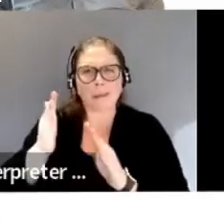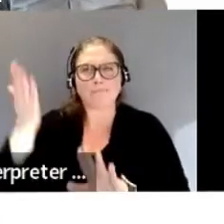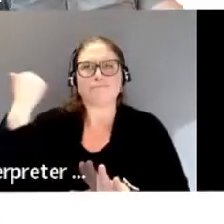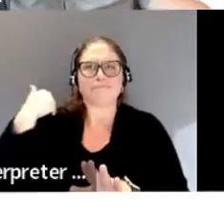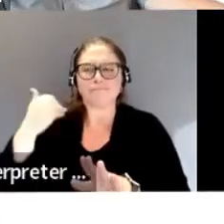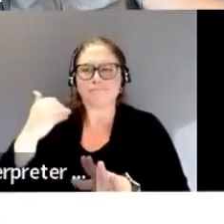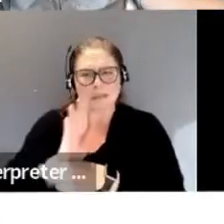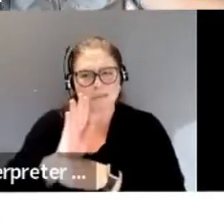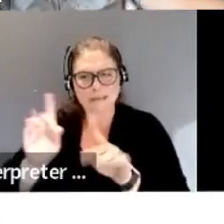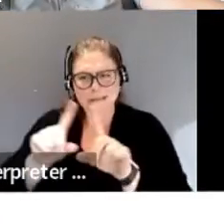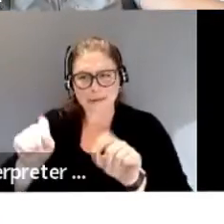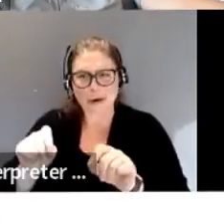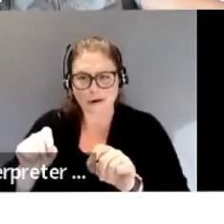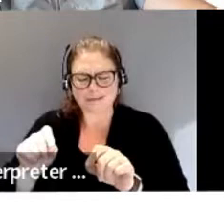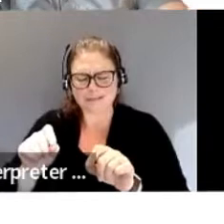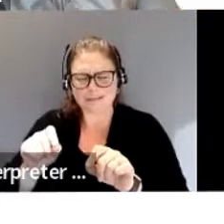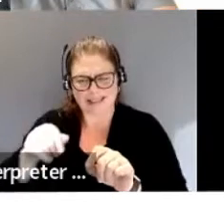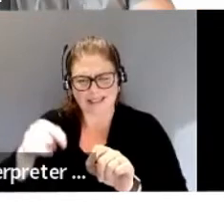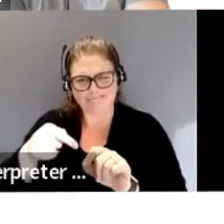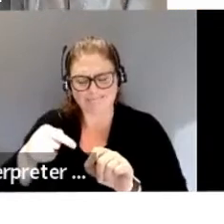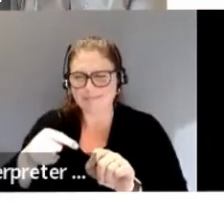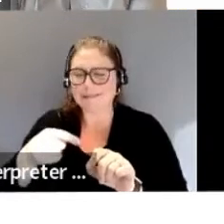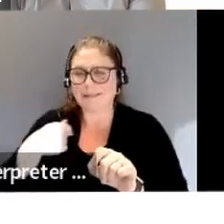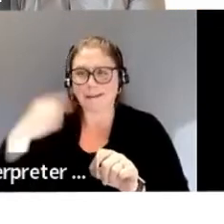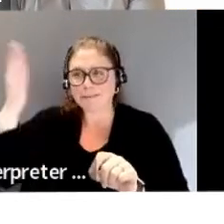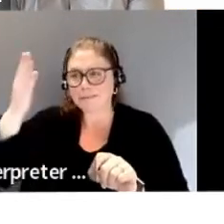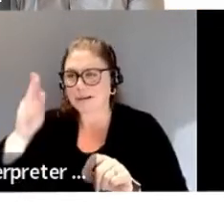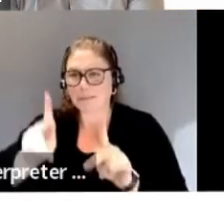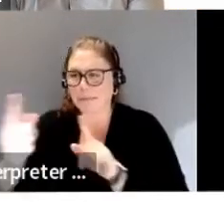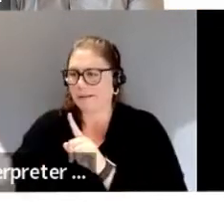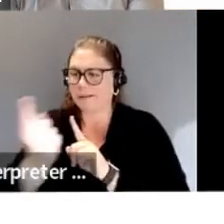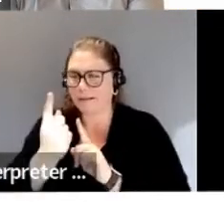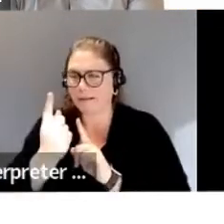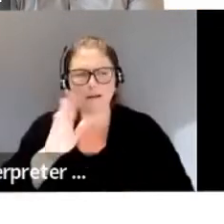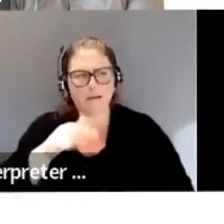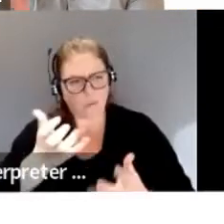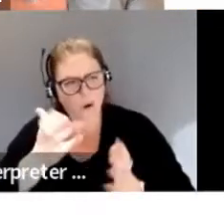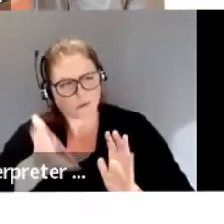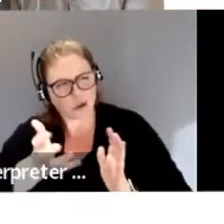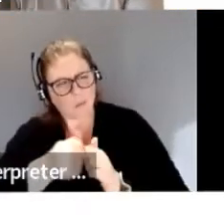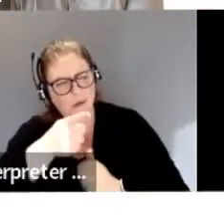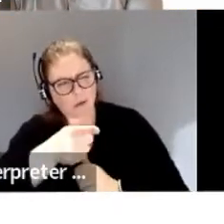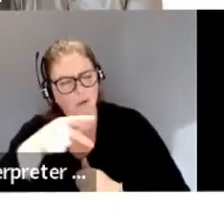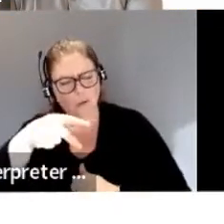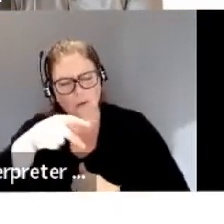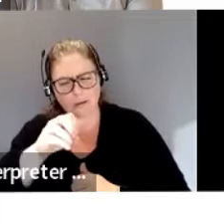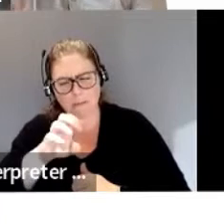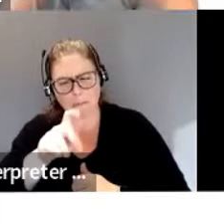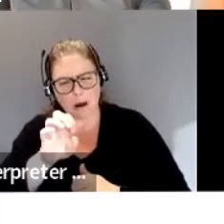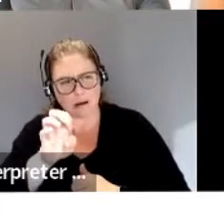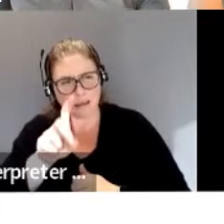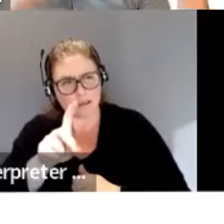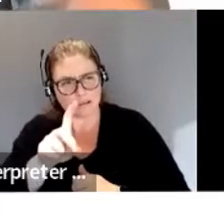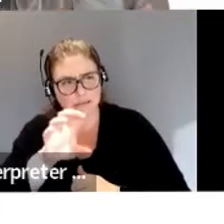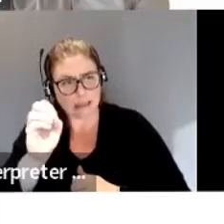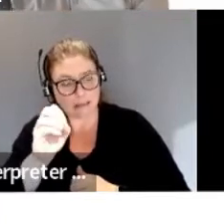up after I gave my talk and said, "Hey Ben, I'd love to chat with you later about Pocketed. How can I connect with you? Do you have a business card?" Oh